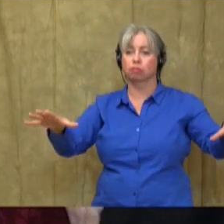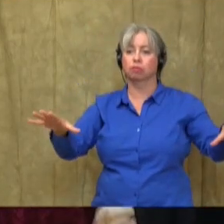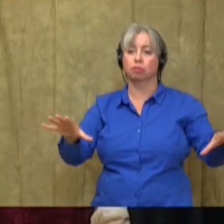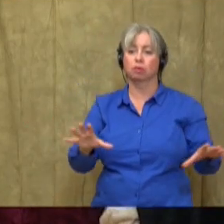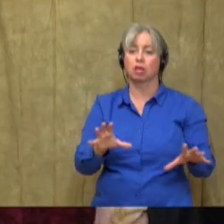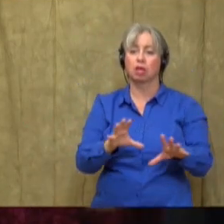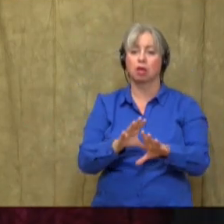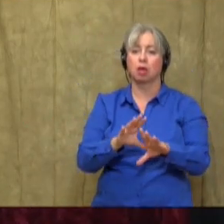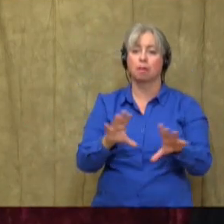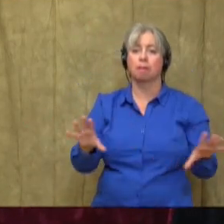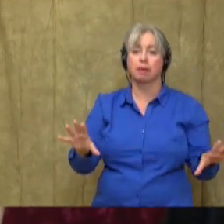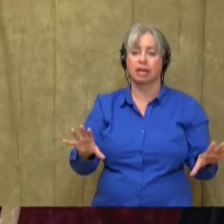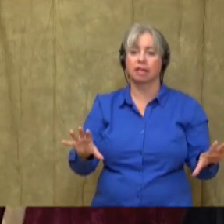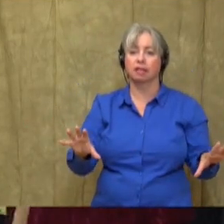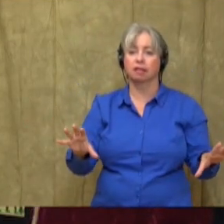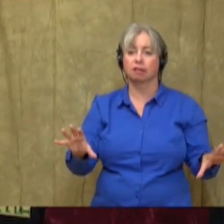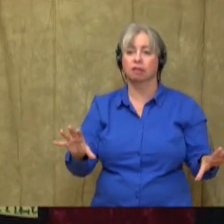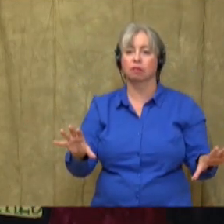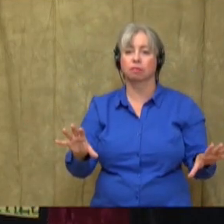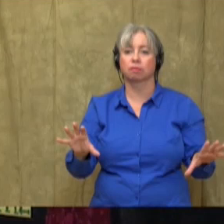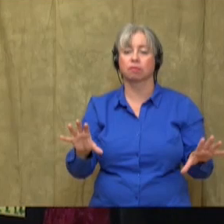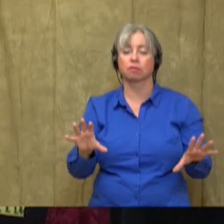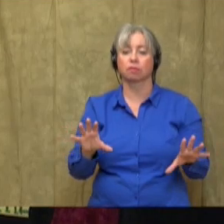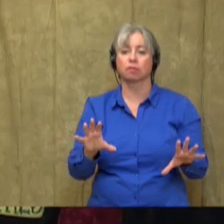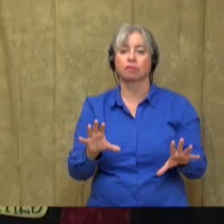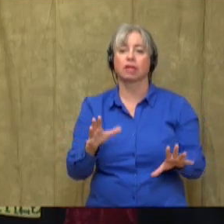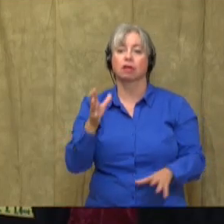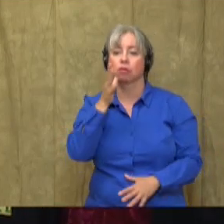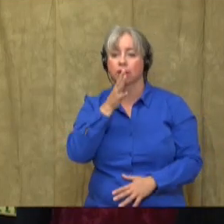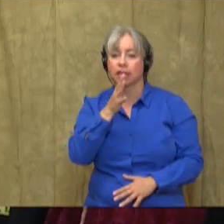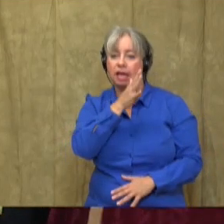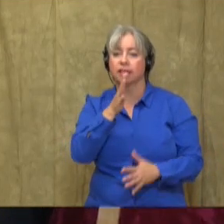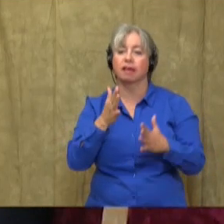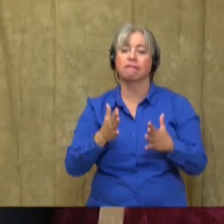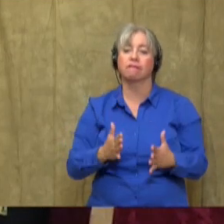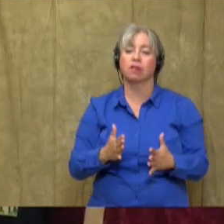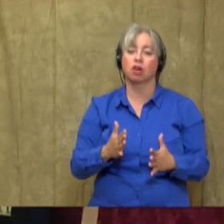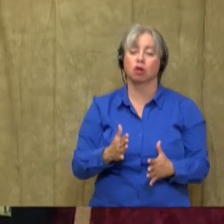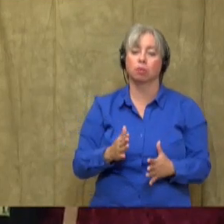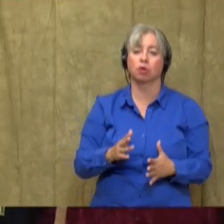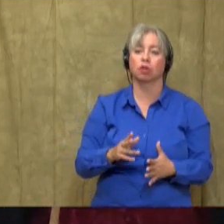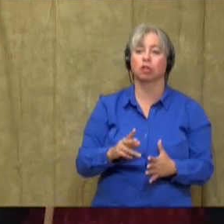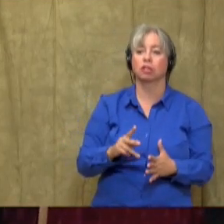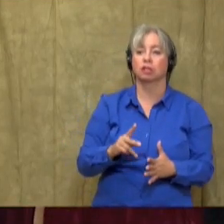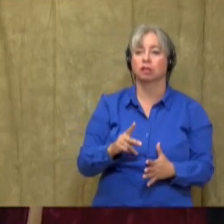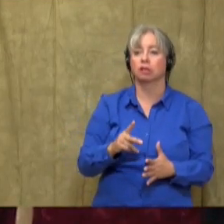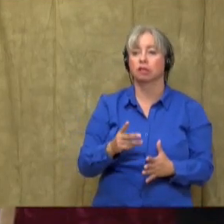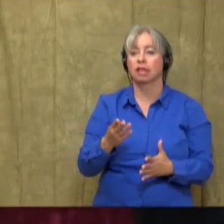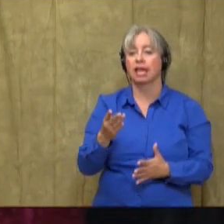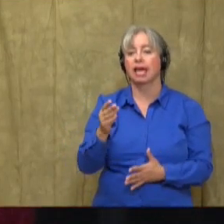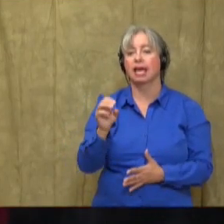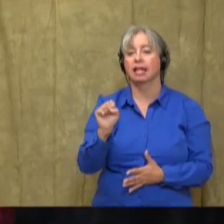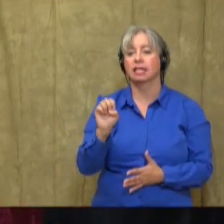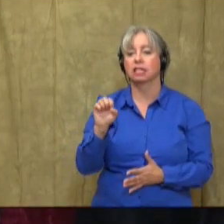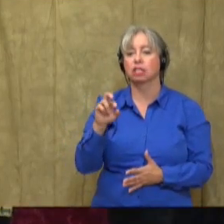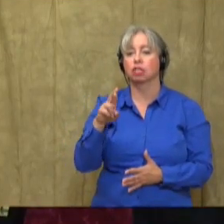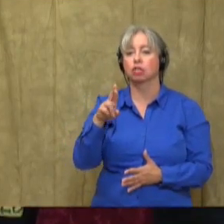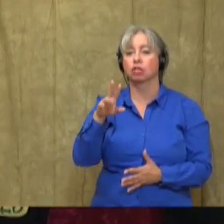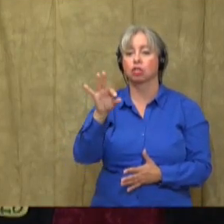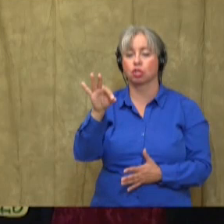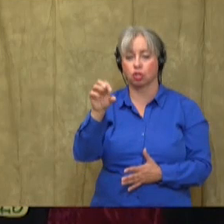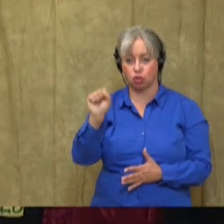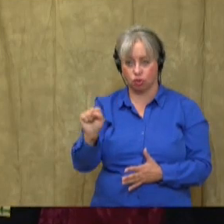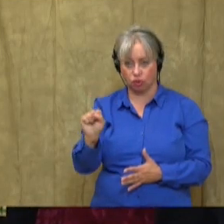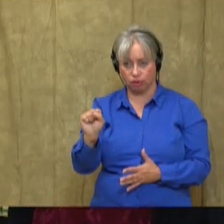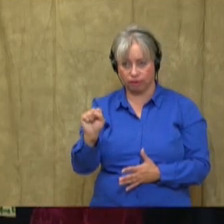people on the lower level. Of course, we had the farmers, the peasants, and people called serfs. The farmers